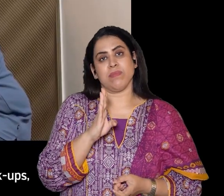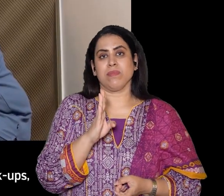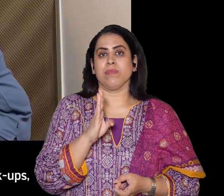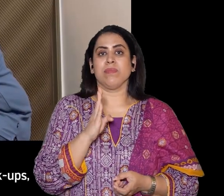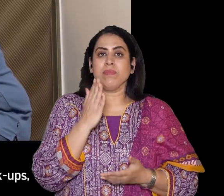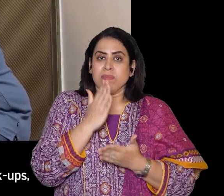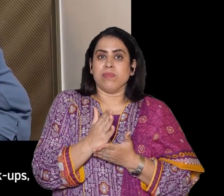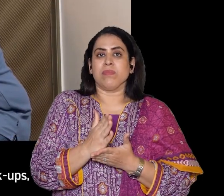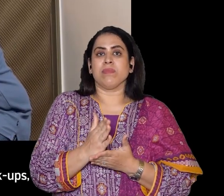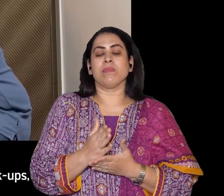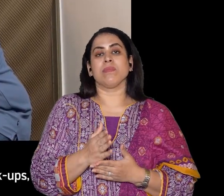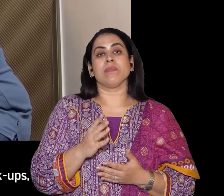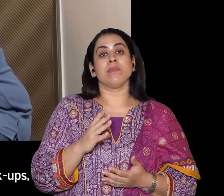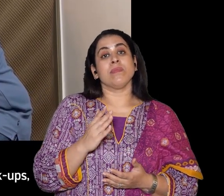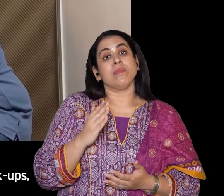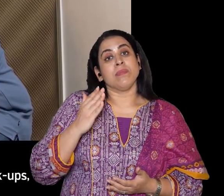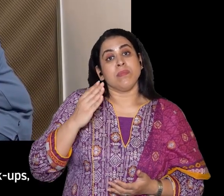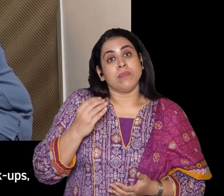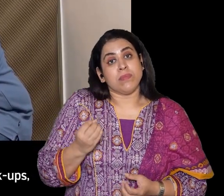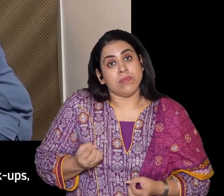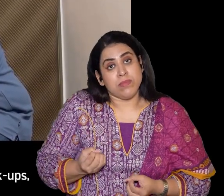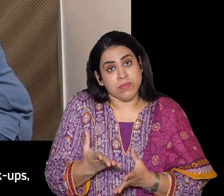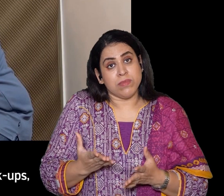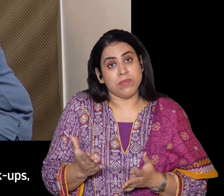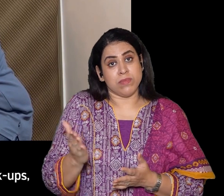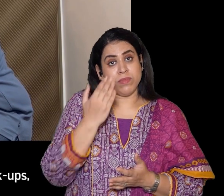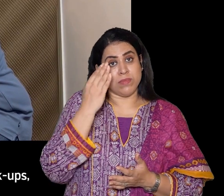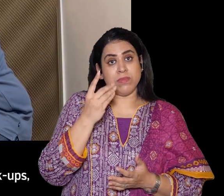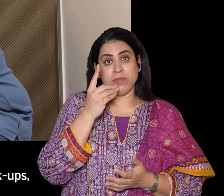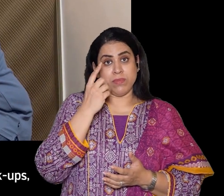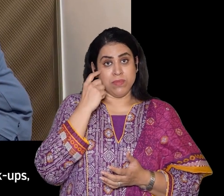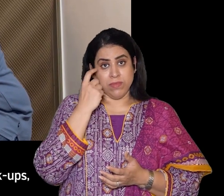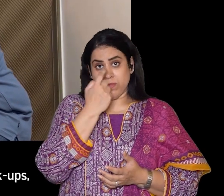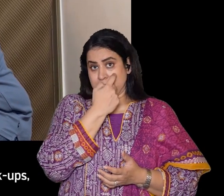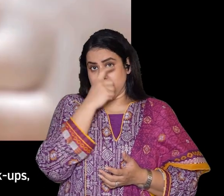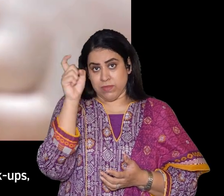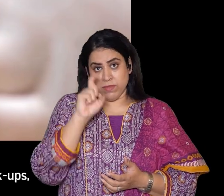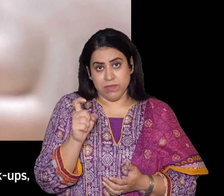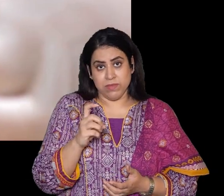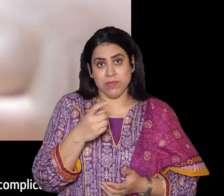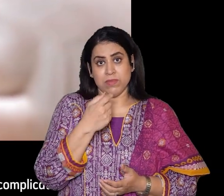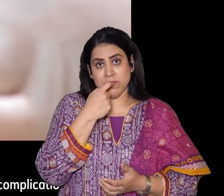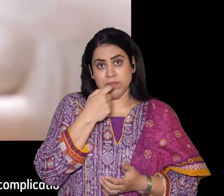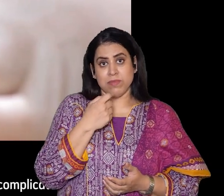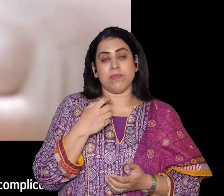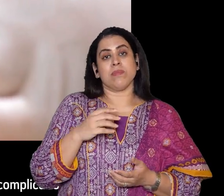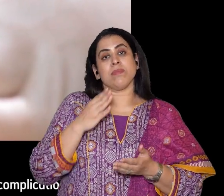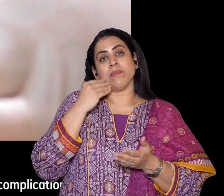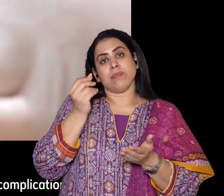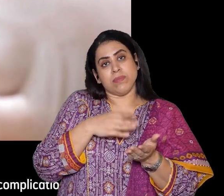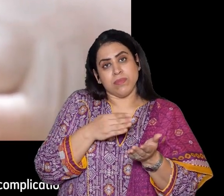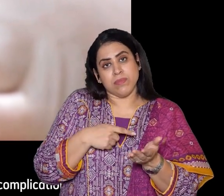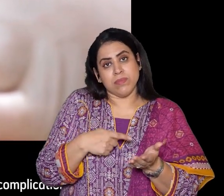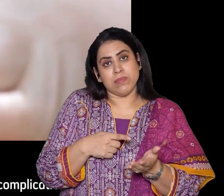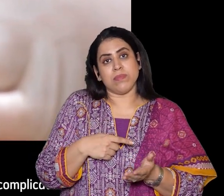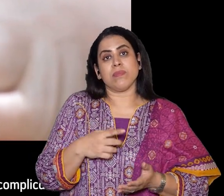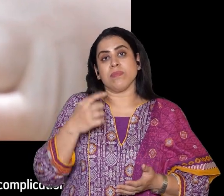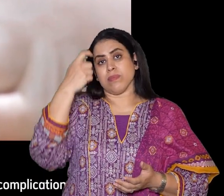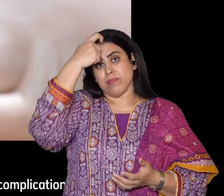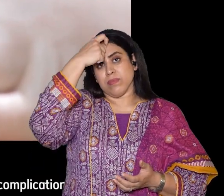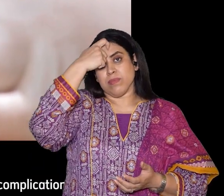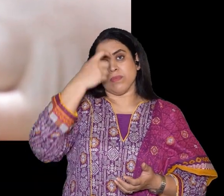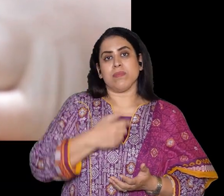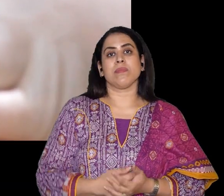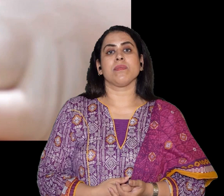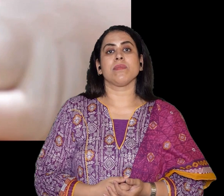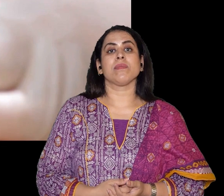But it's not all bleak. With early detection, regular eye checkups, and proper management of diabetes, we can prevent